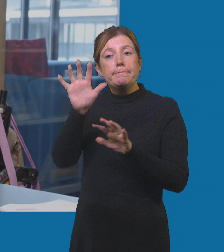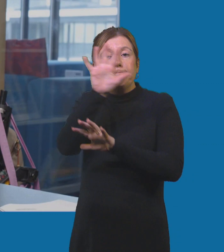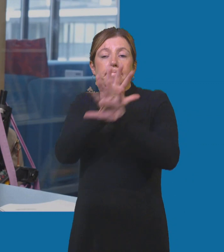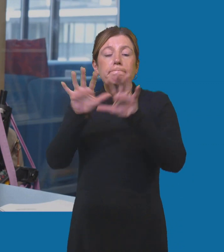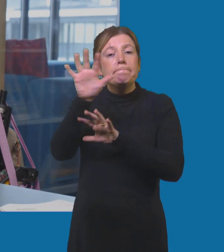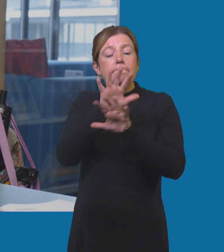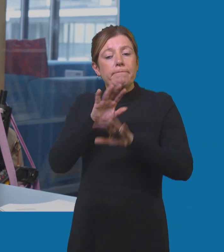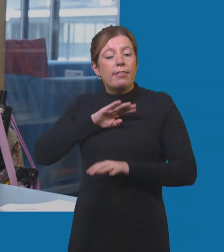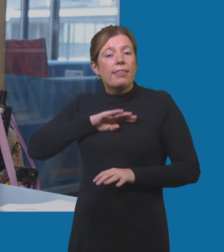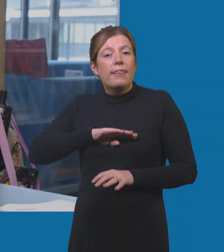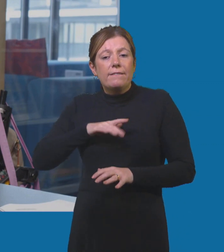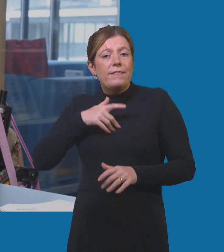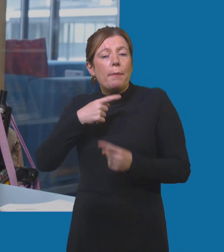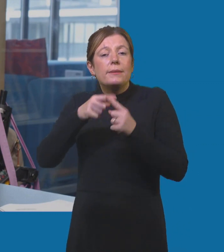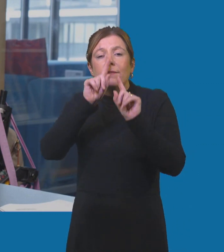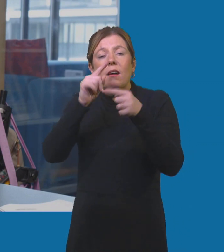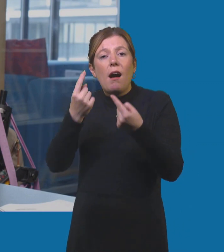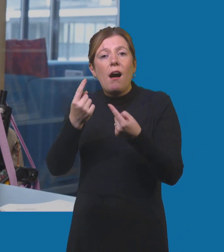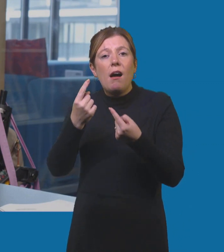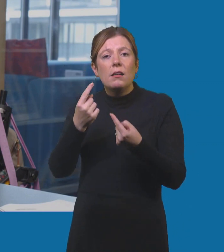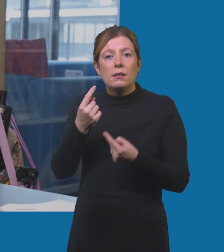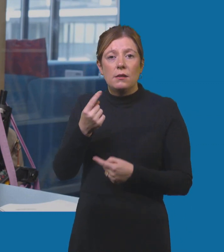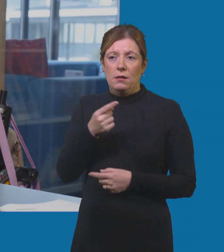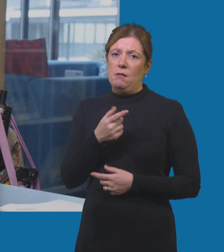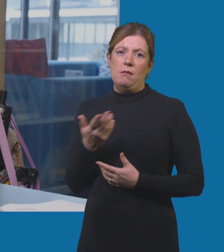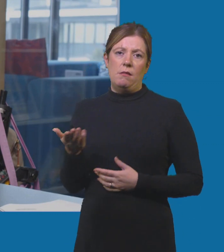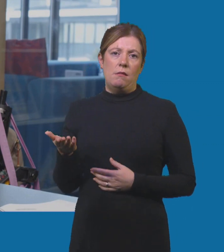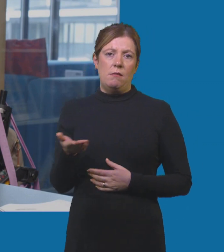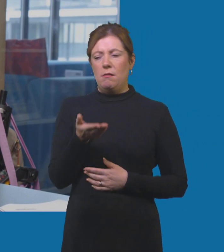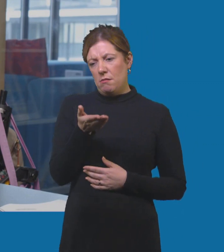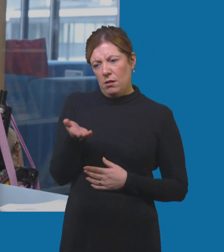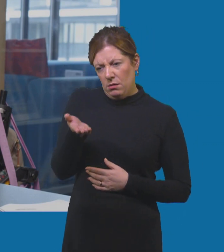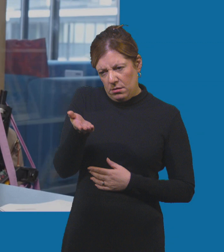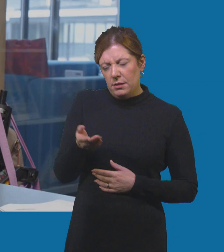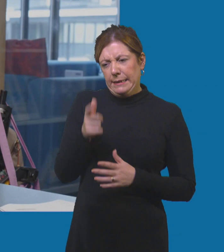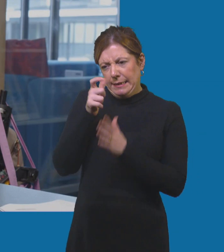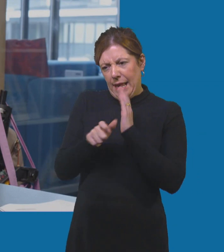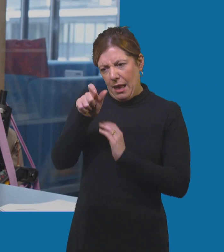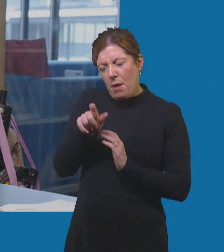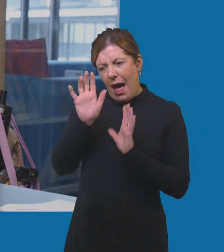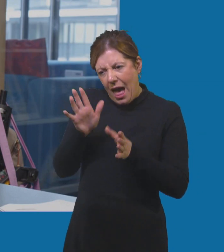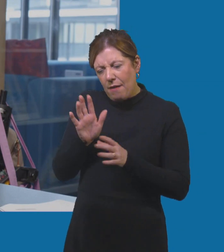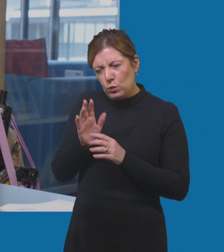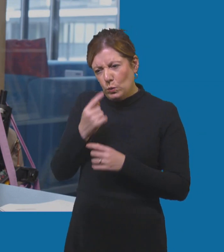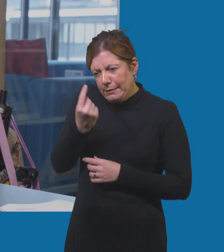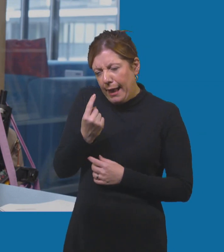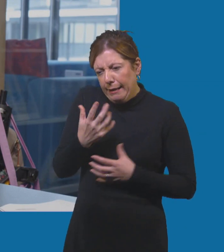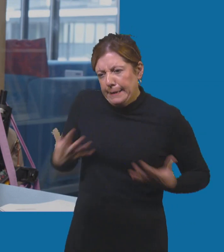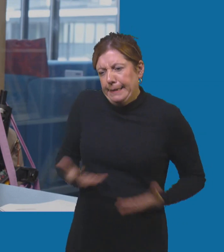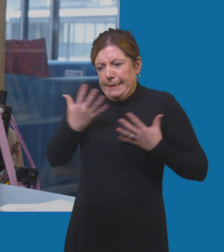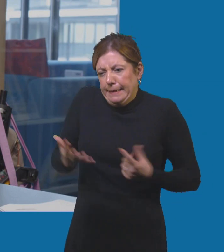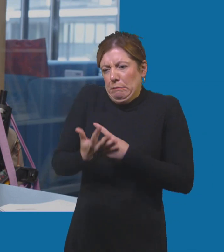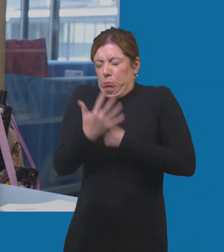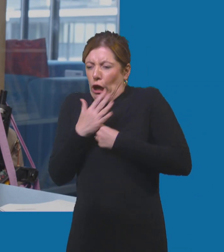dark. And we also don't want to objectify disabled people going, well, if, you know, you're only valid if you know, push yourself to your limits. Some people are